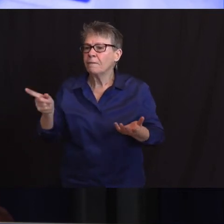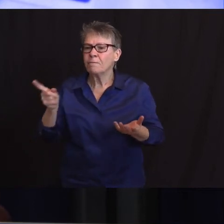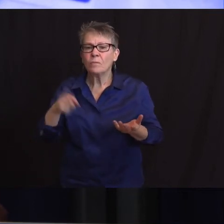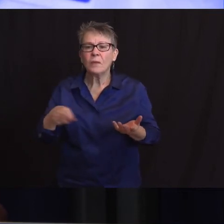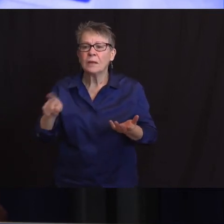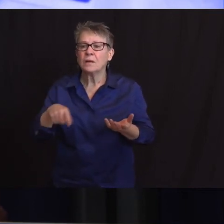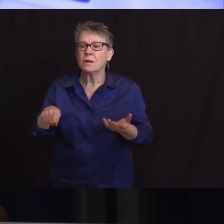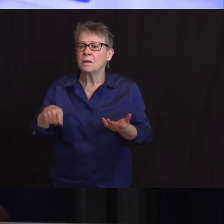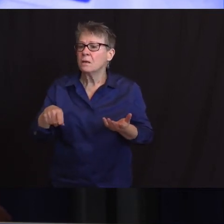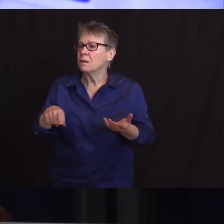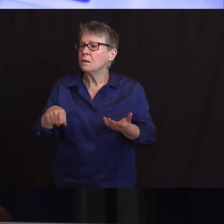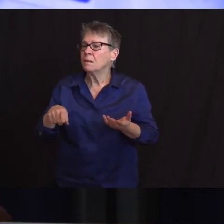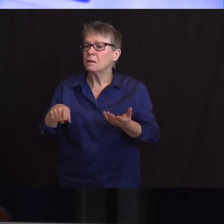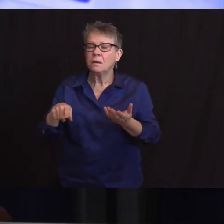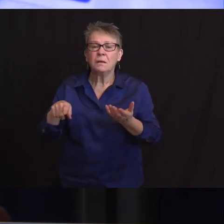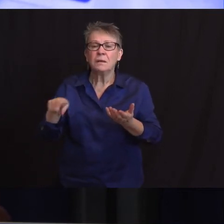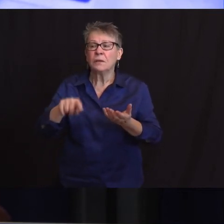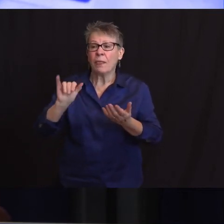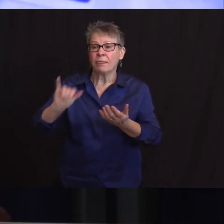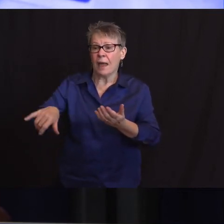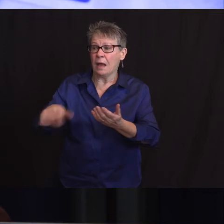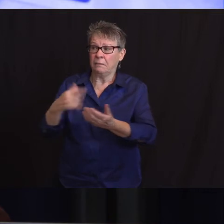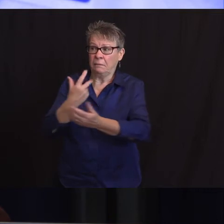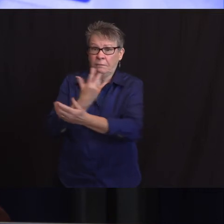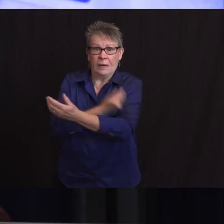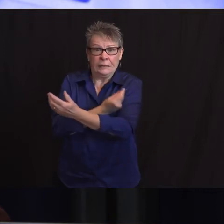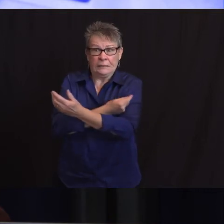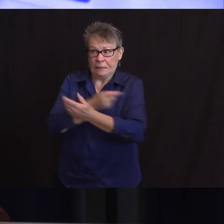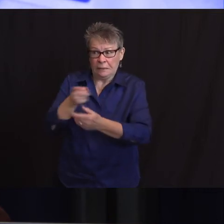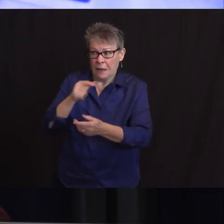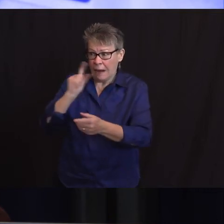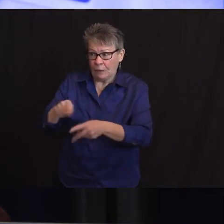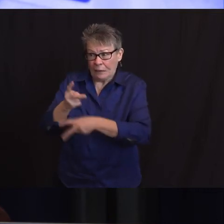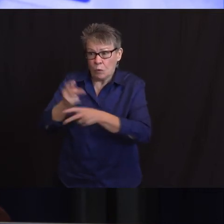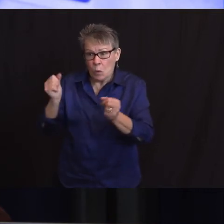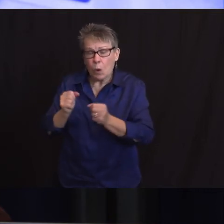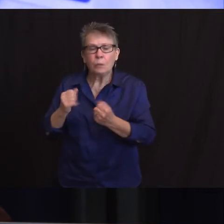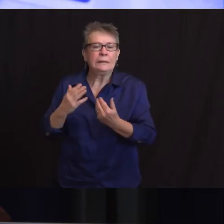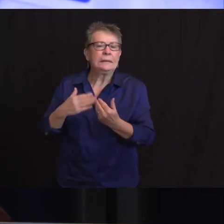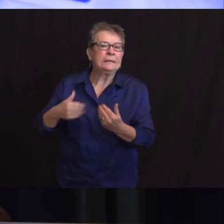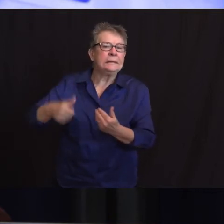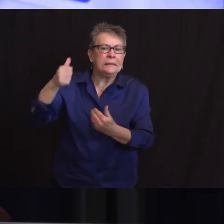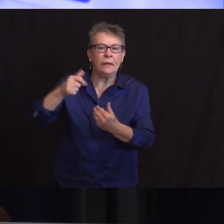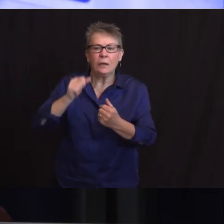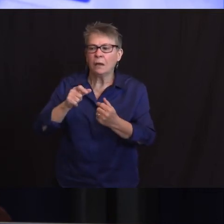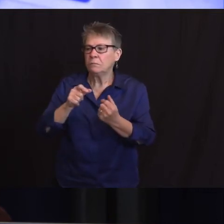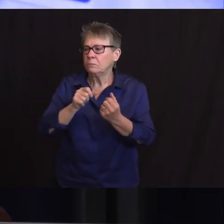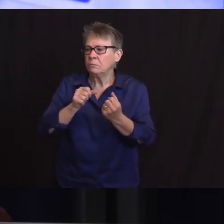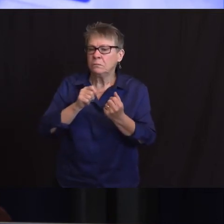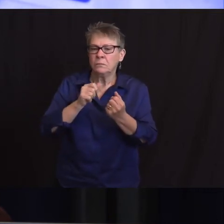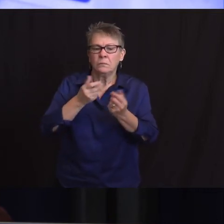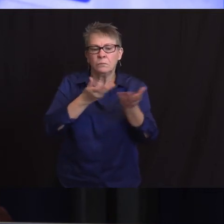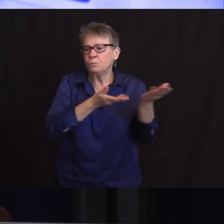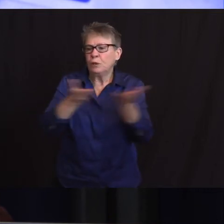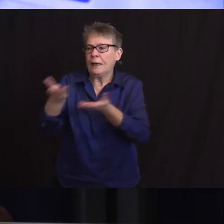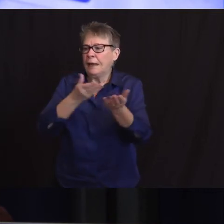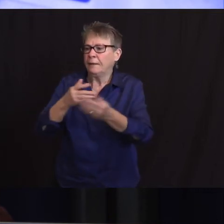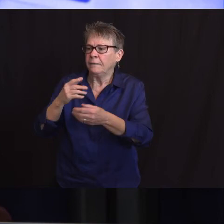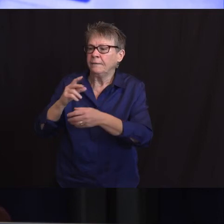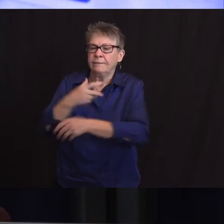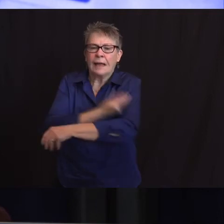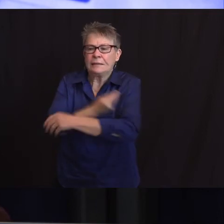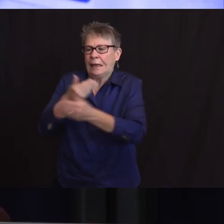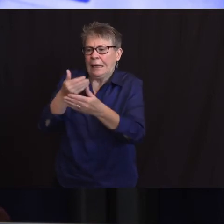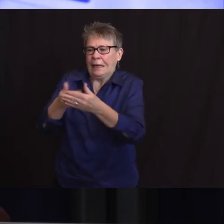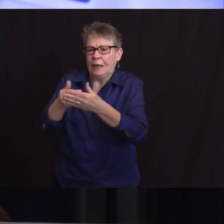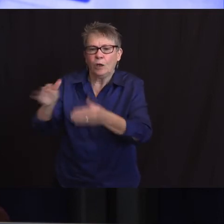If I get vaccinated, do I still need to wear a mask or face covering? Yes, you will still need to wear a mask and